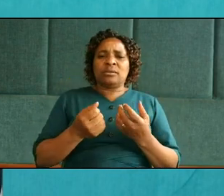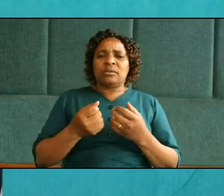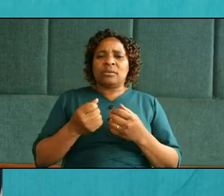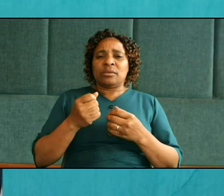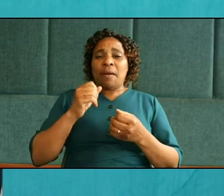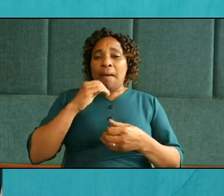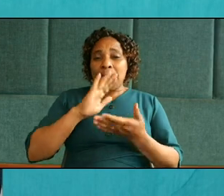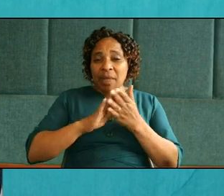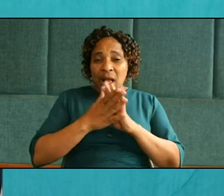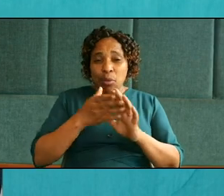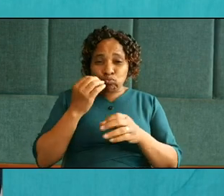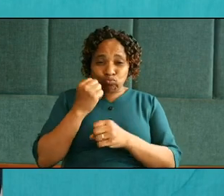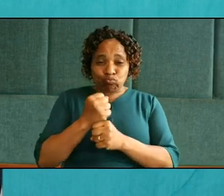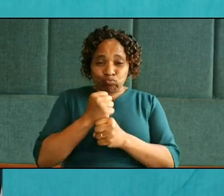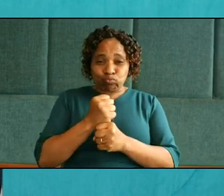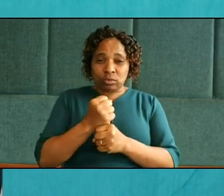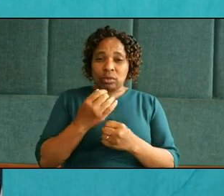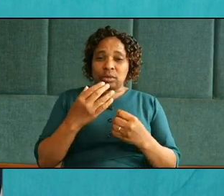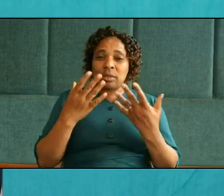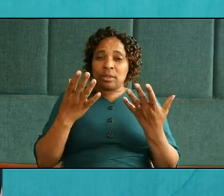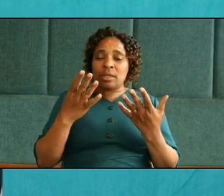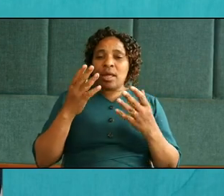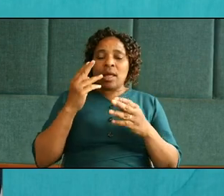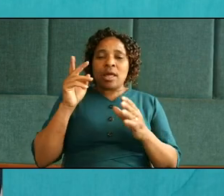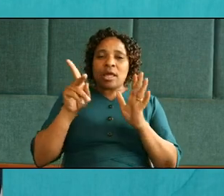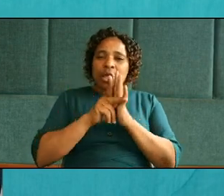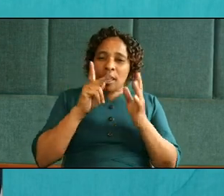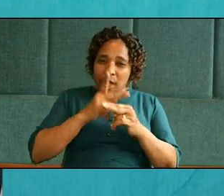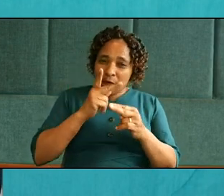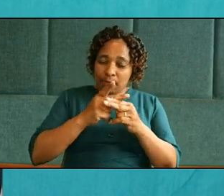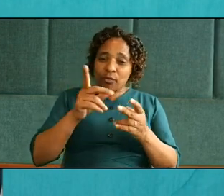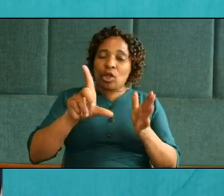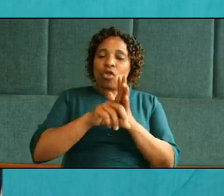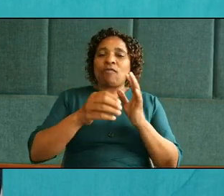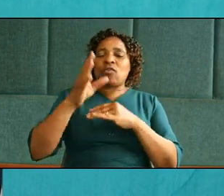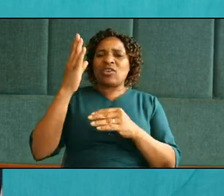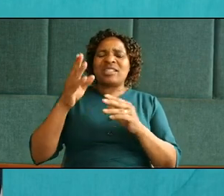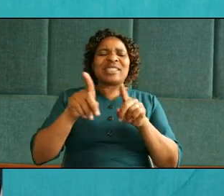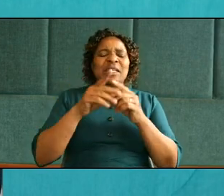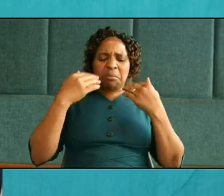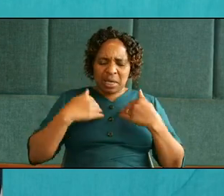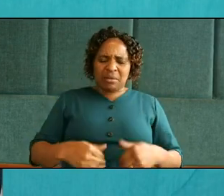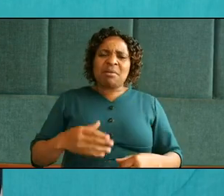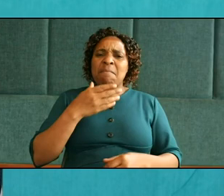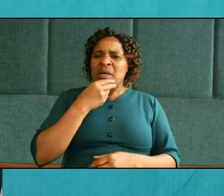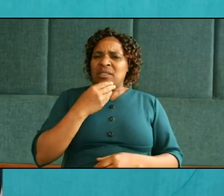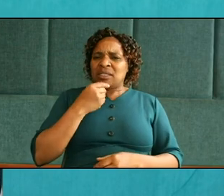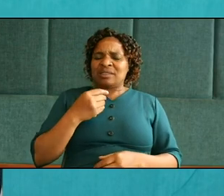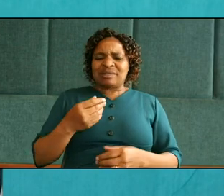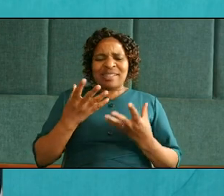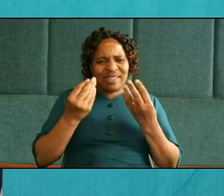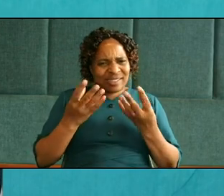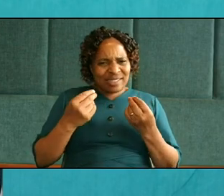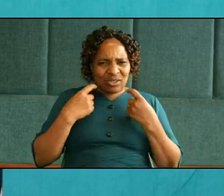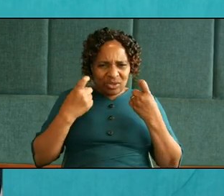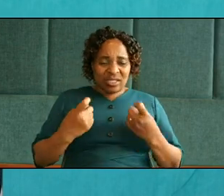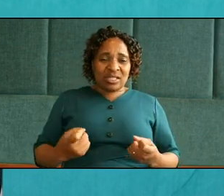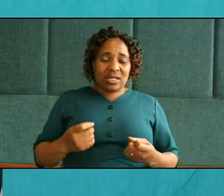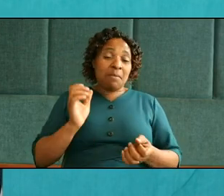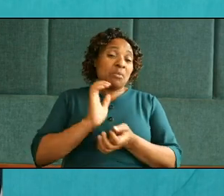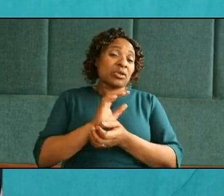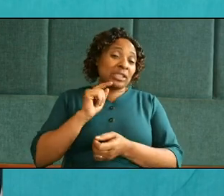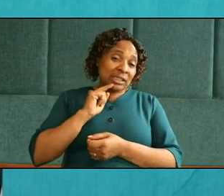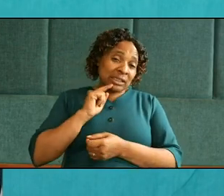the laws of God. Because naturally, as man, we are just inclined to sin. It's very easy to sin. Paul himself